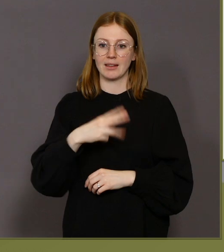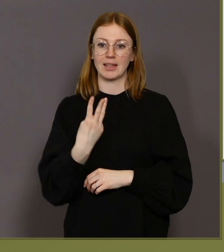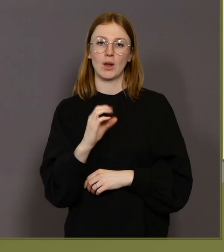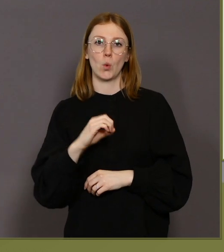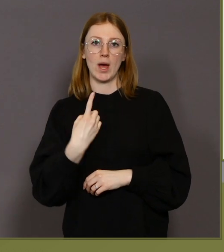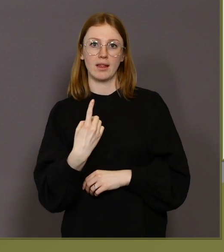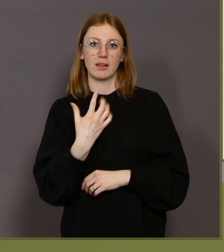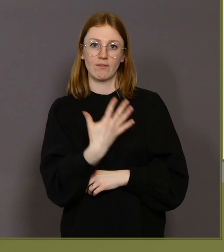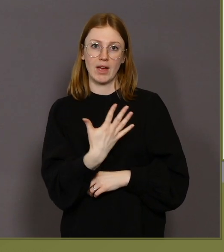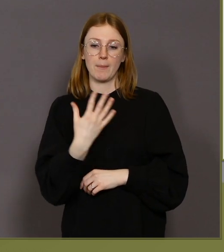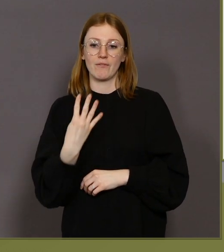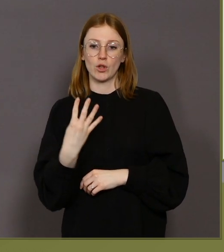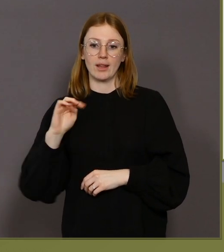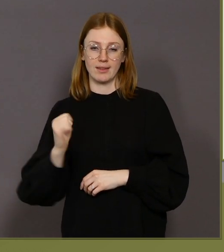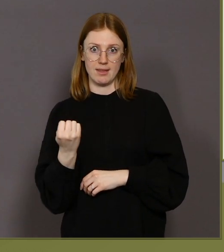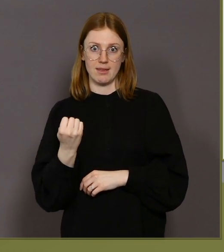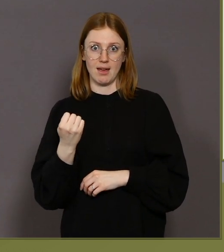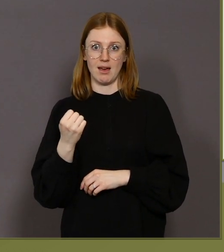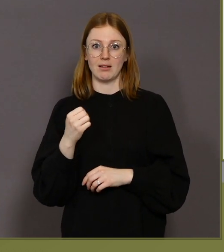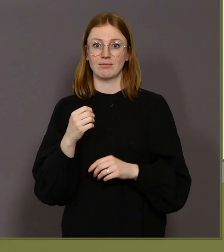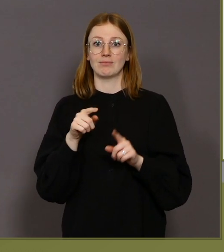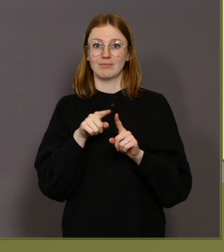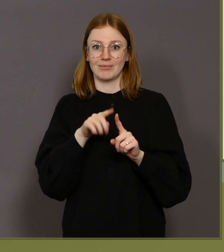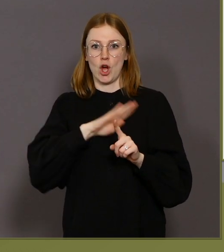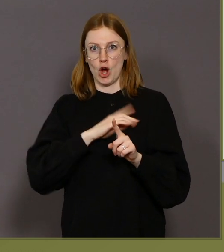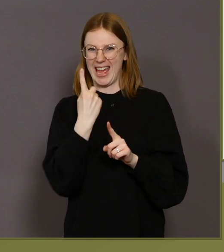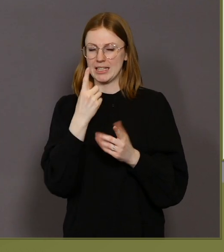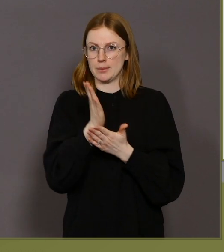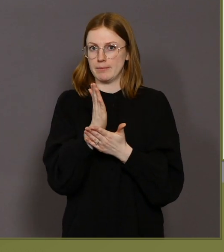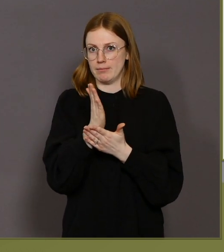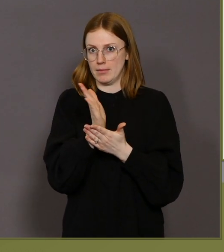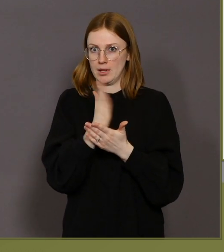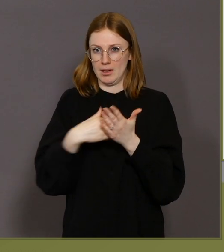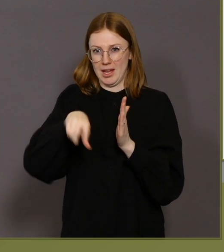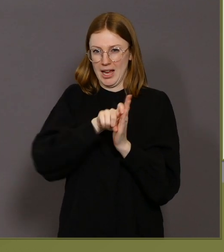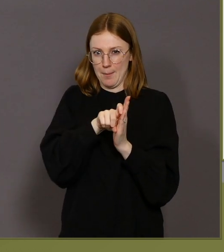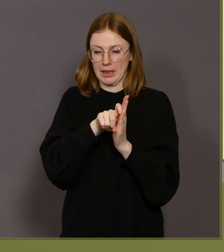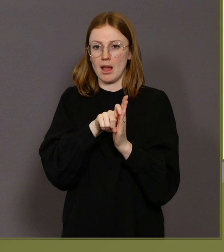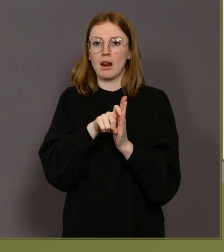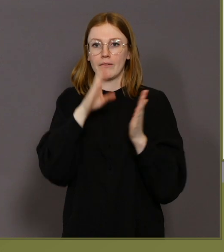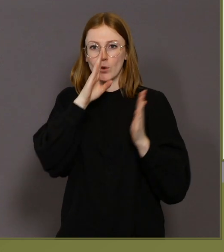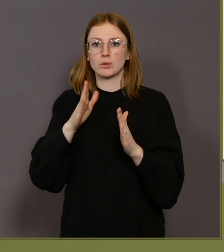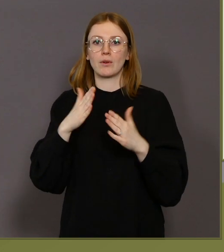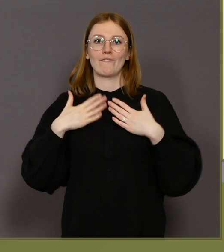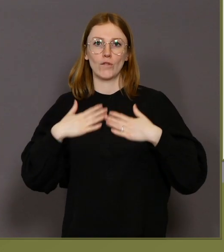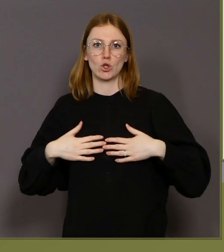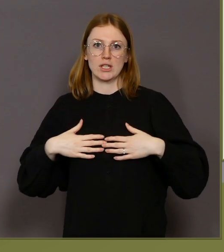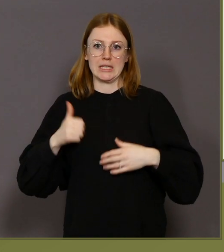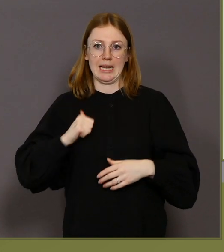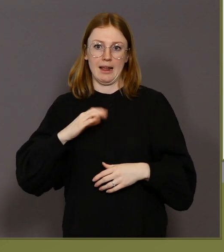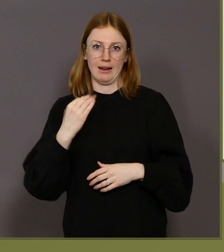301549 has a specific subchapter on the physical access for wheelchair